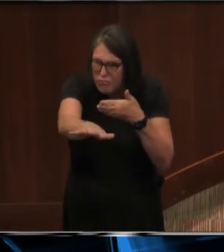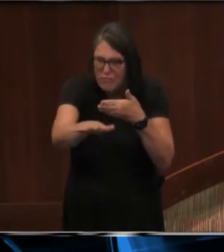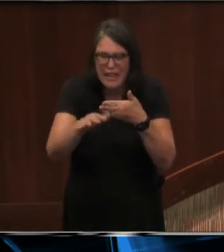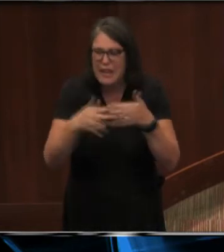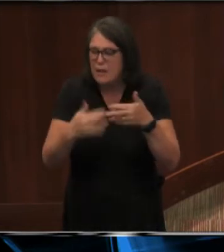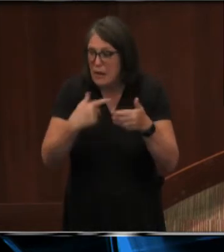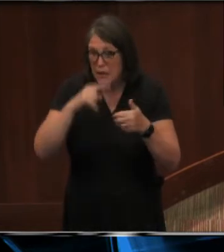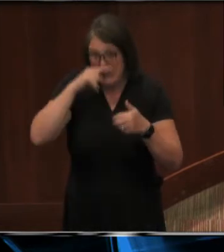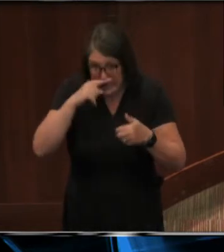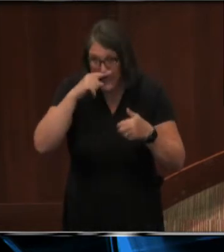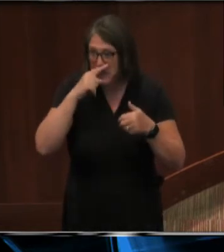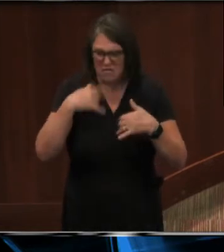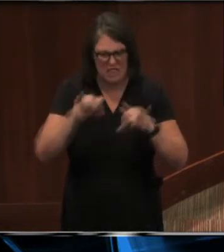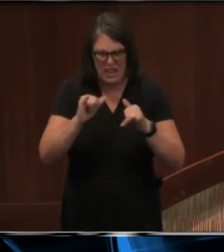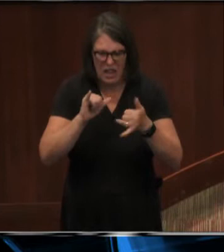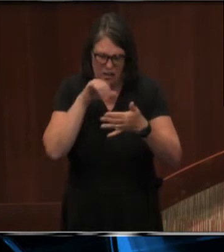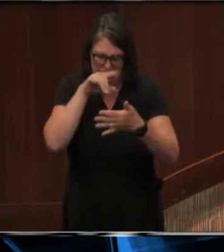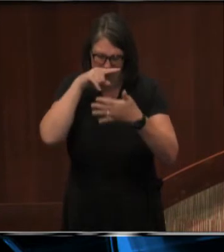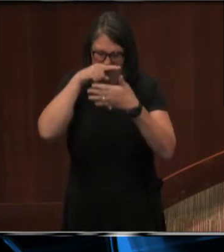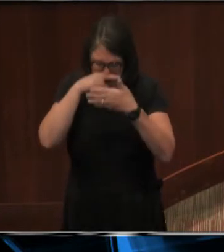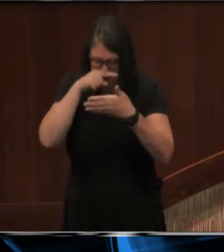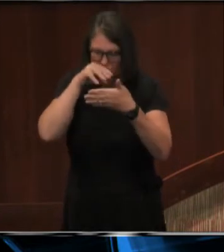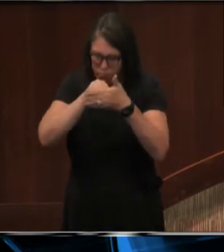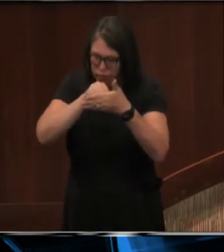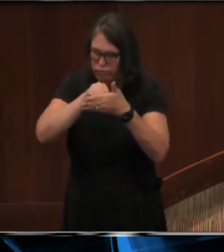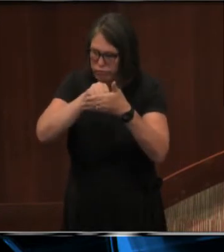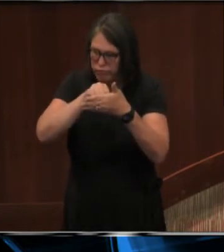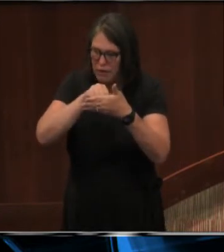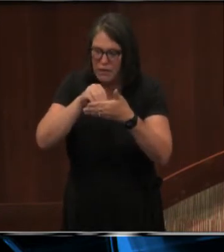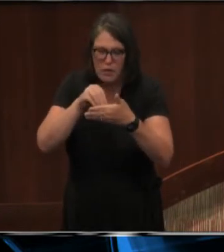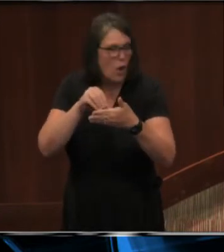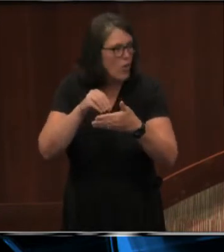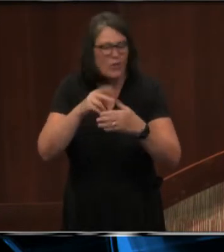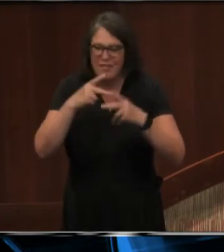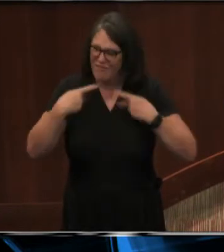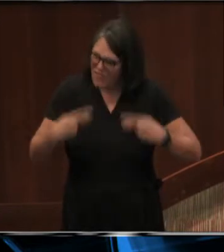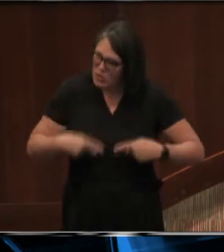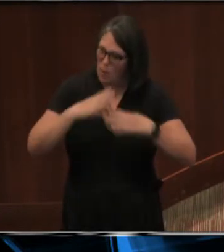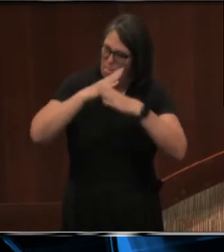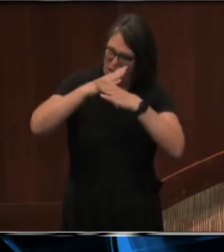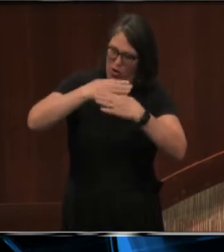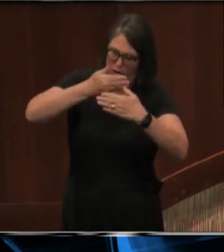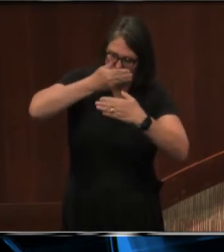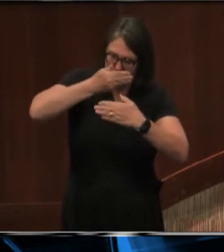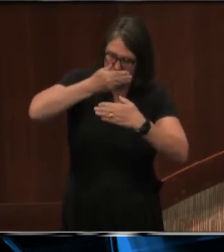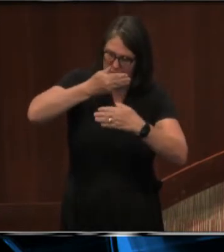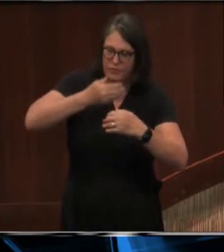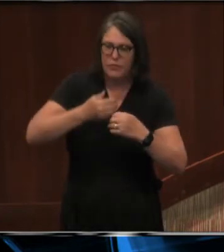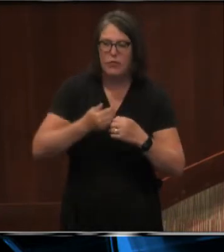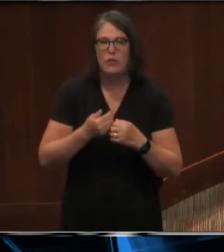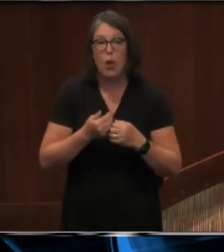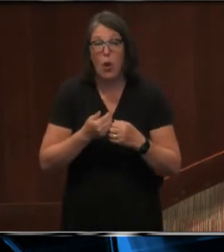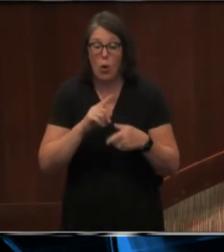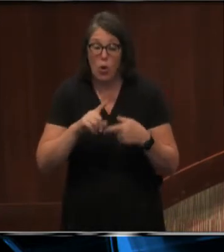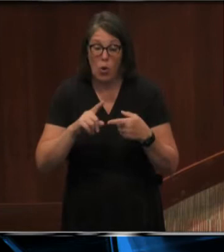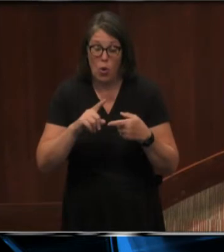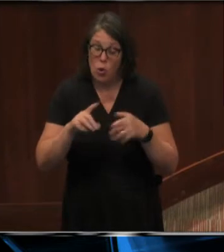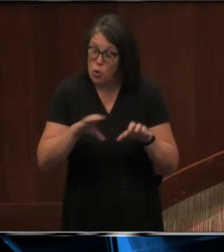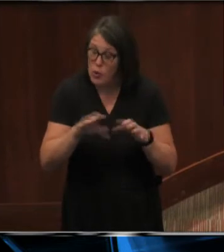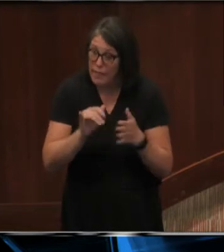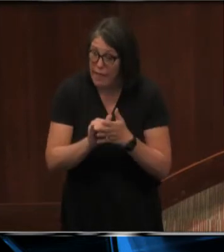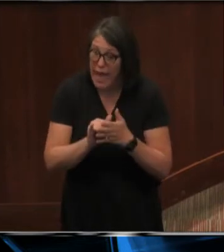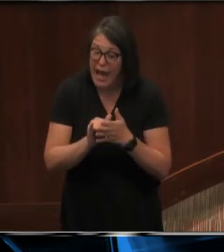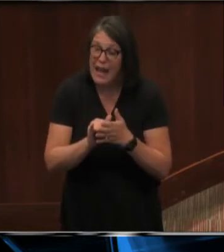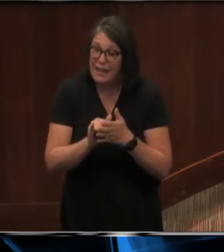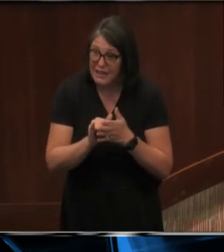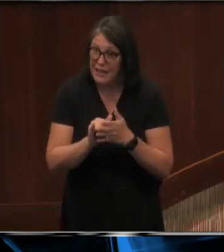sneeze, because we at least have a physical barrier here. Okay. So in doing that, we begin to decrease